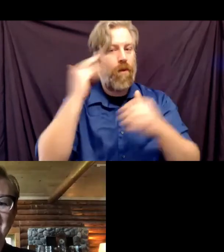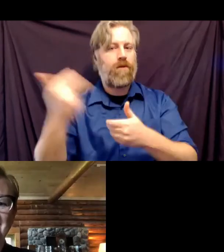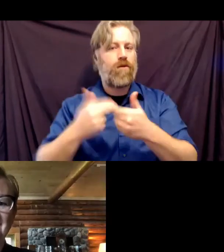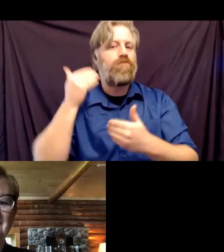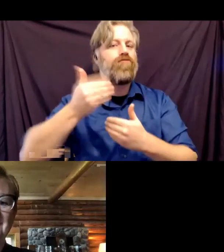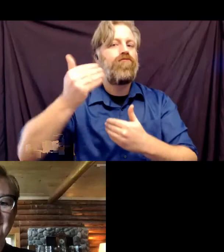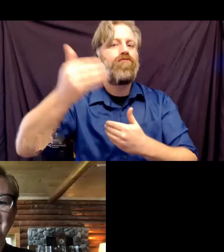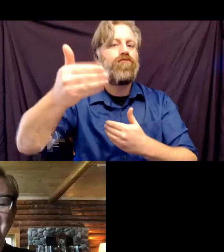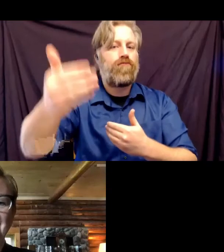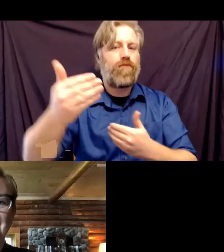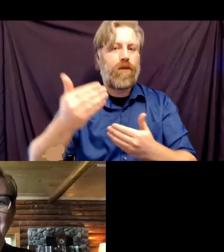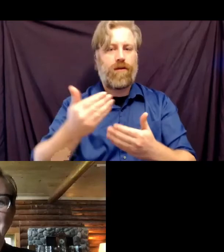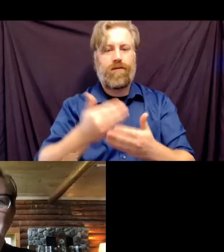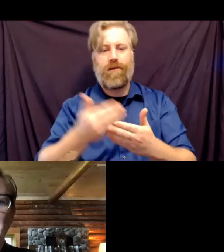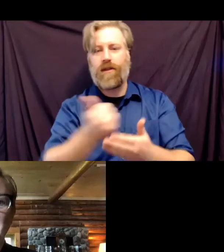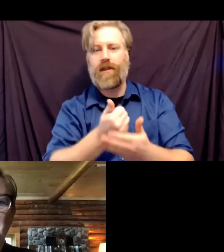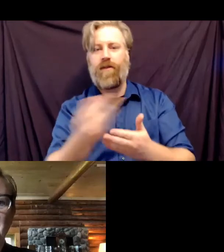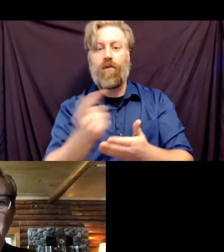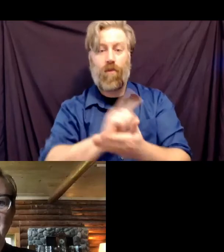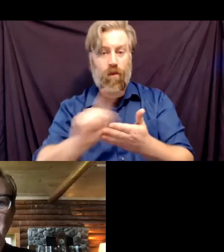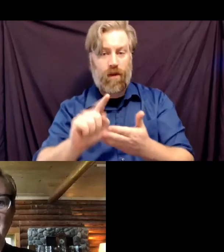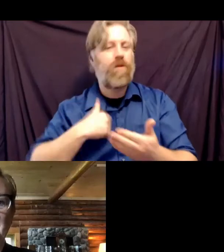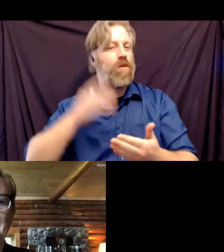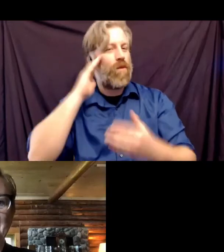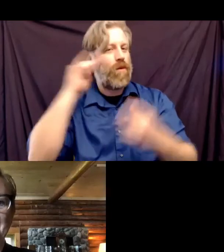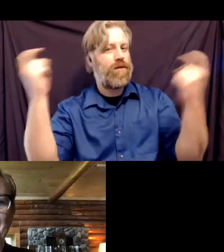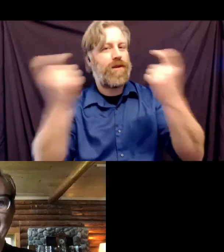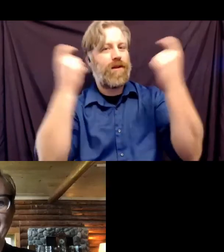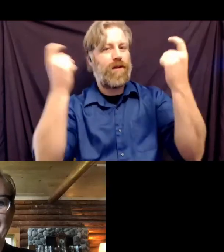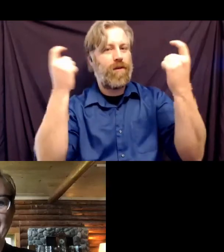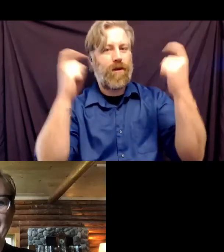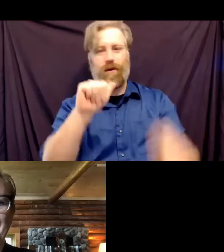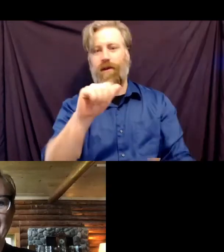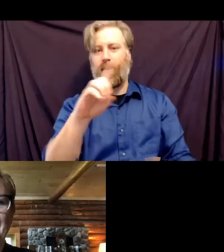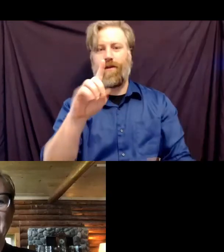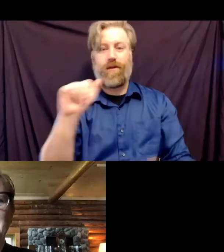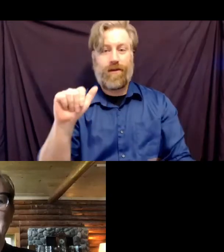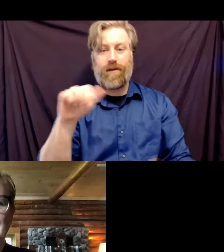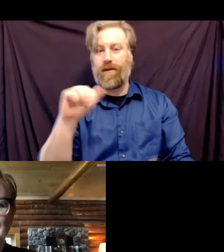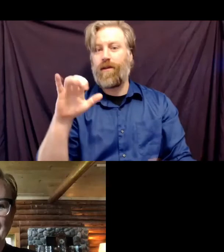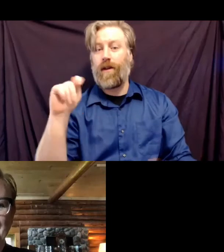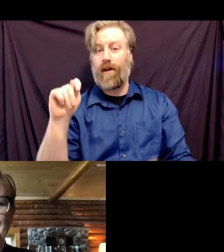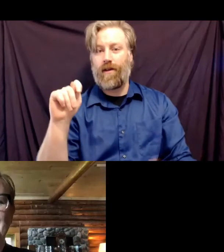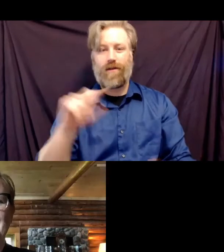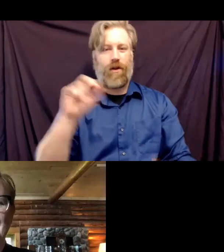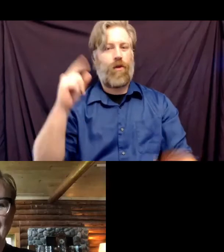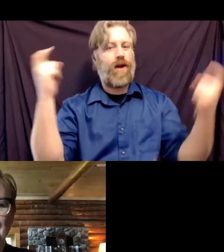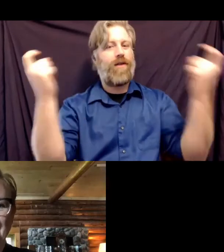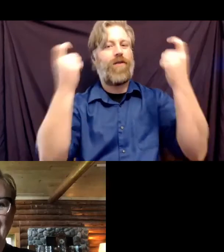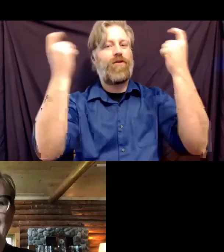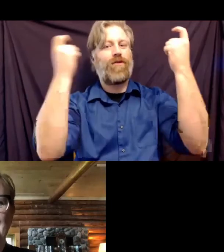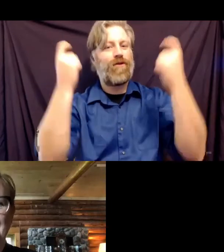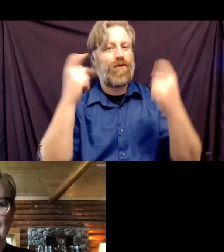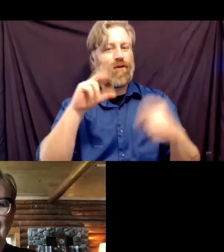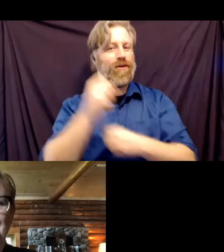as throughout the next several weeks, we will celebrate the 30th anniversary of the Americans with Disabilities Act. I hope you have a great day and